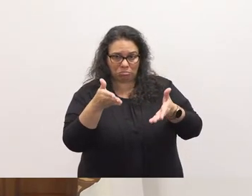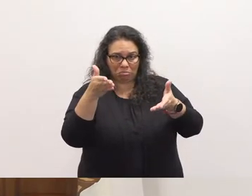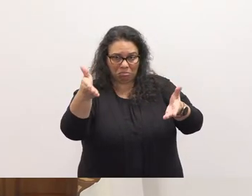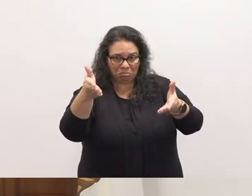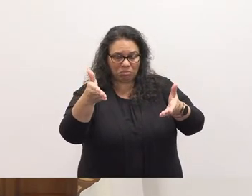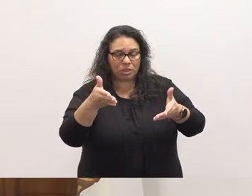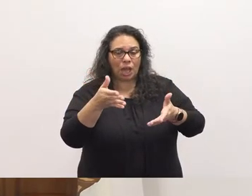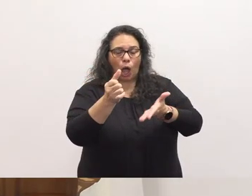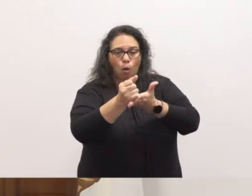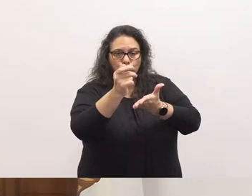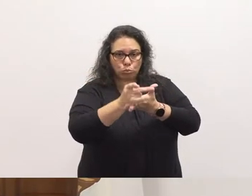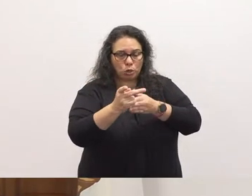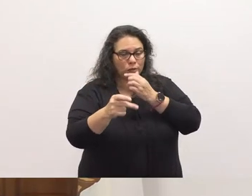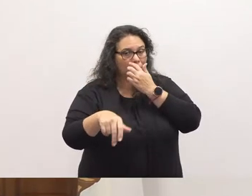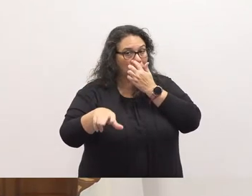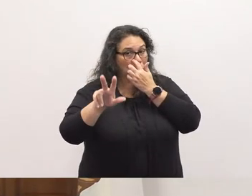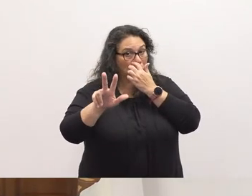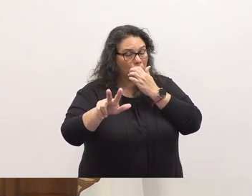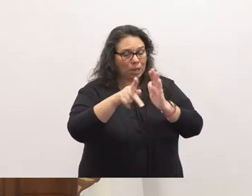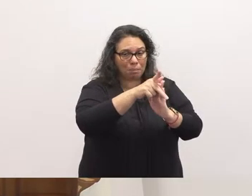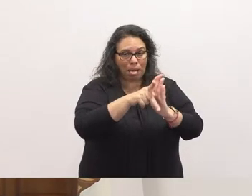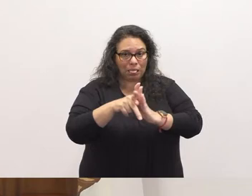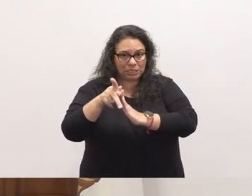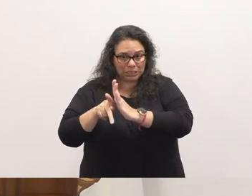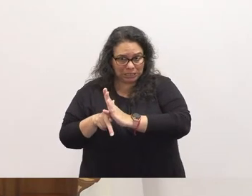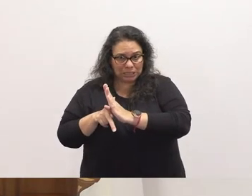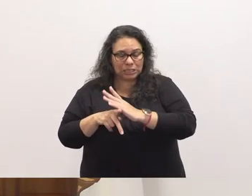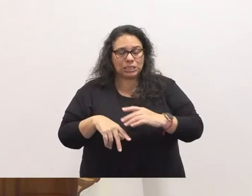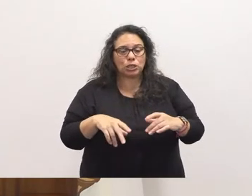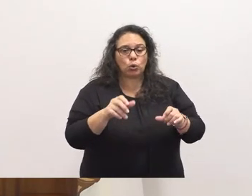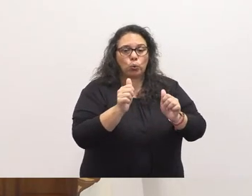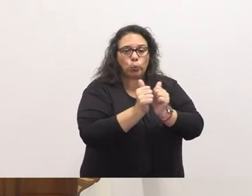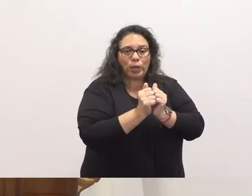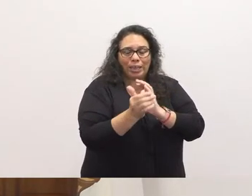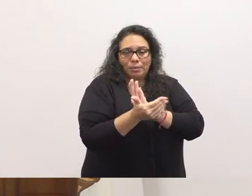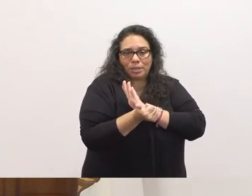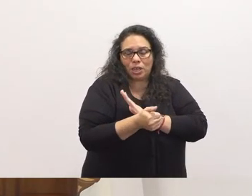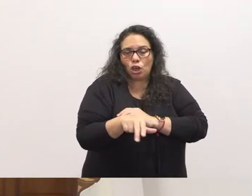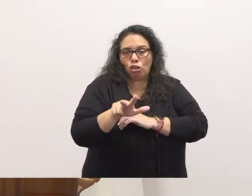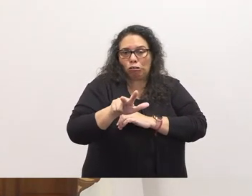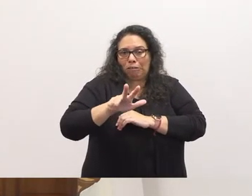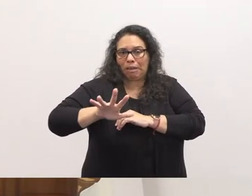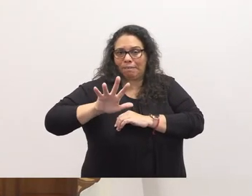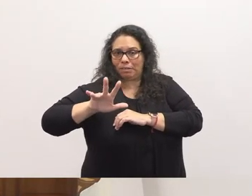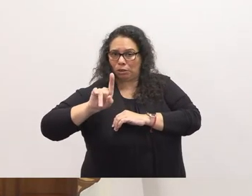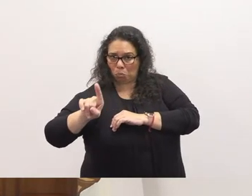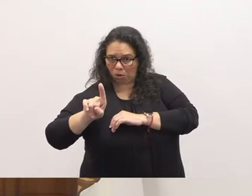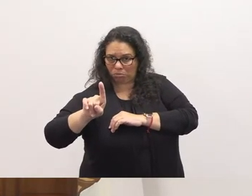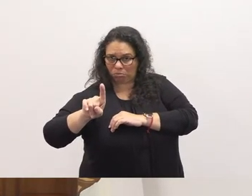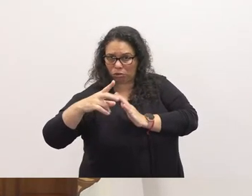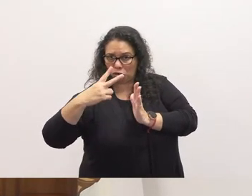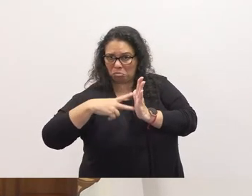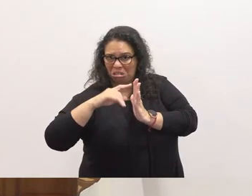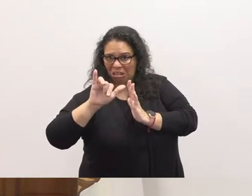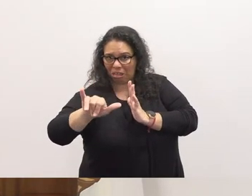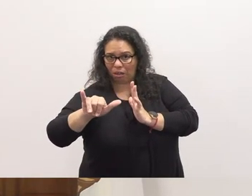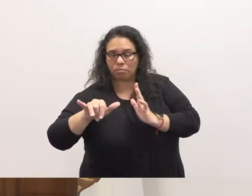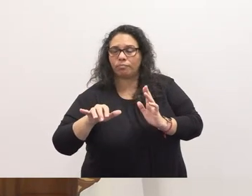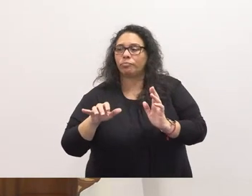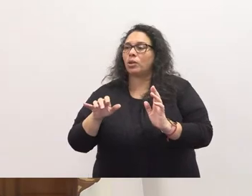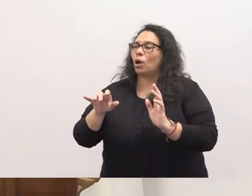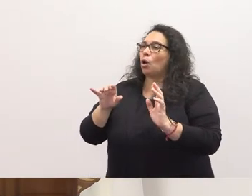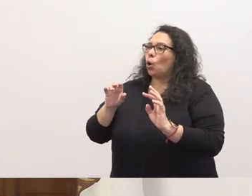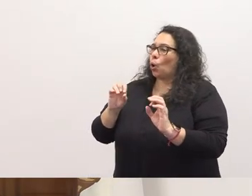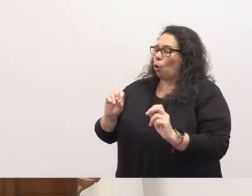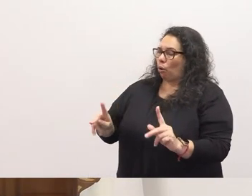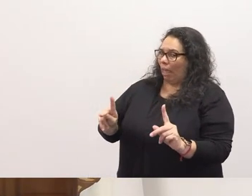approve the three policies with the amendment to 3551 to read that. Okay. At